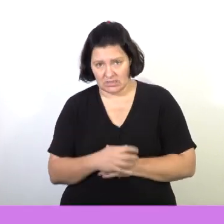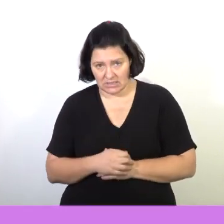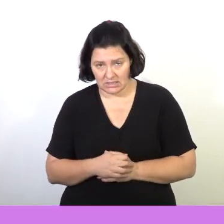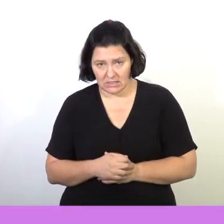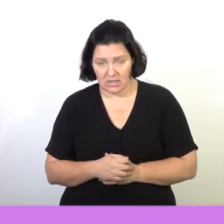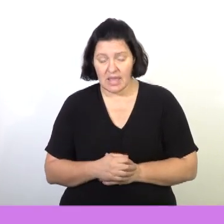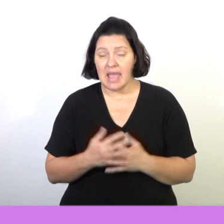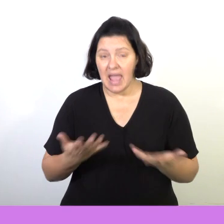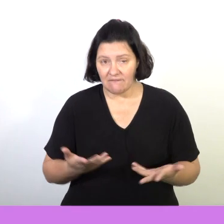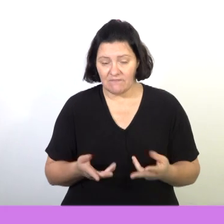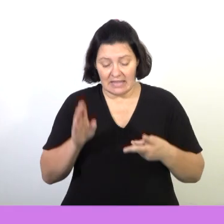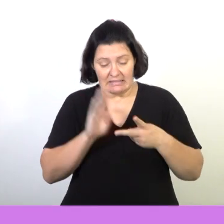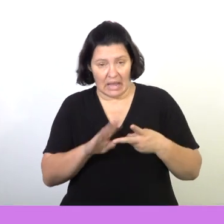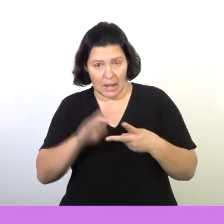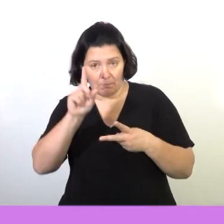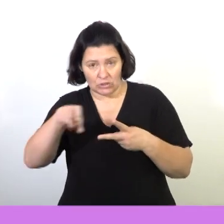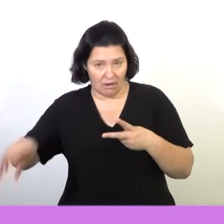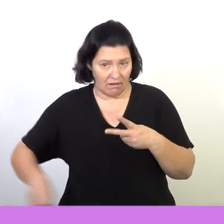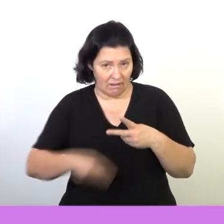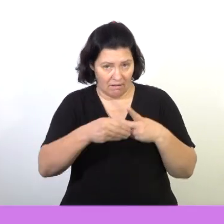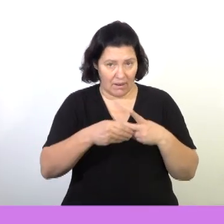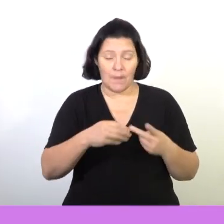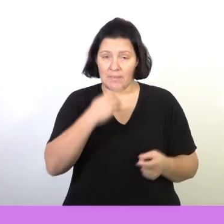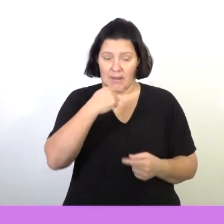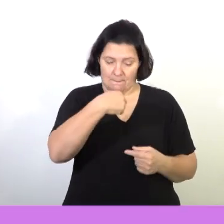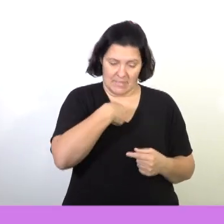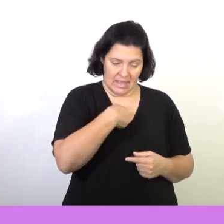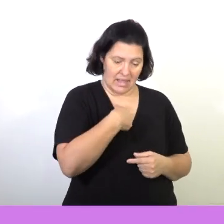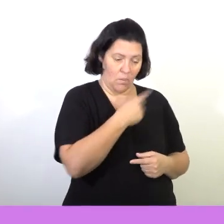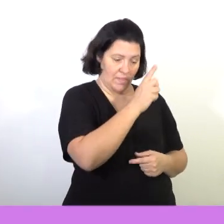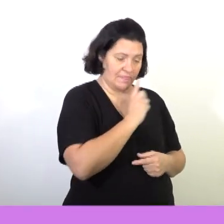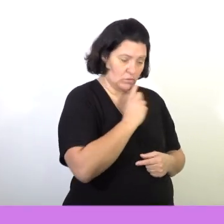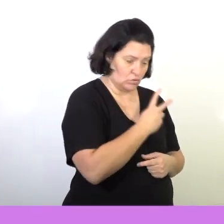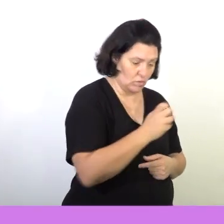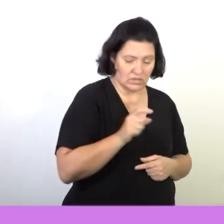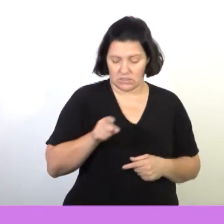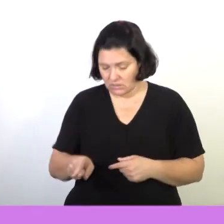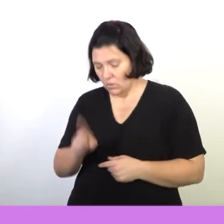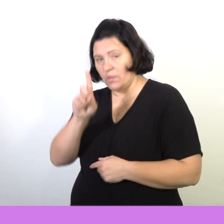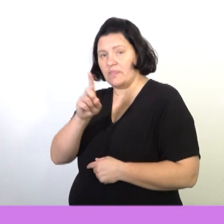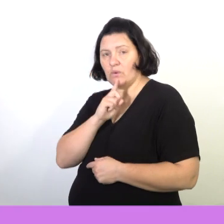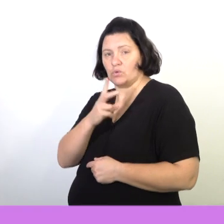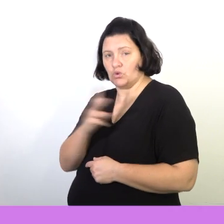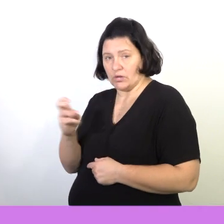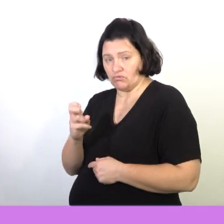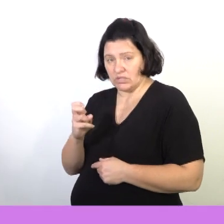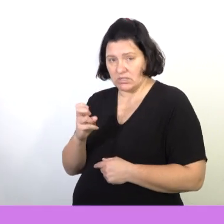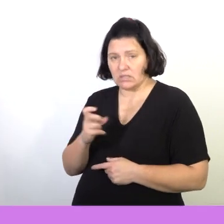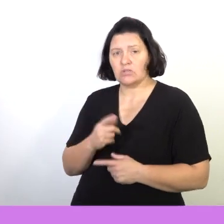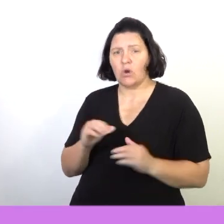$2,400, but if she can get a second person, they will each pay $1,200. What type